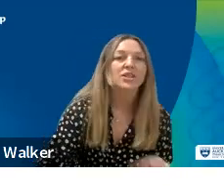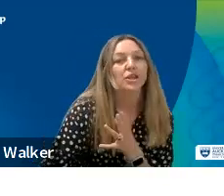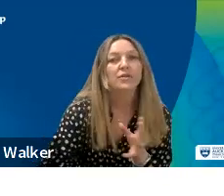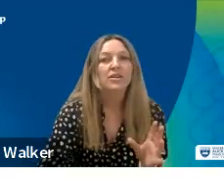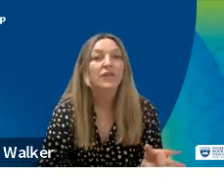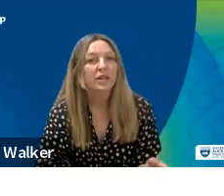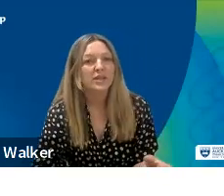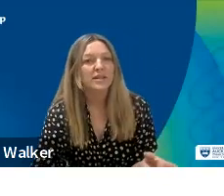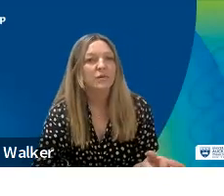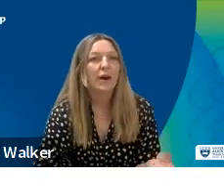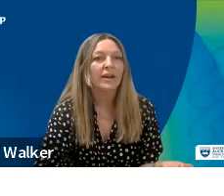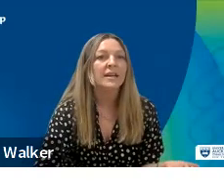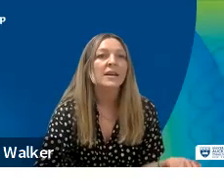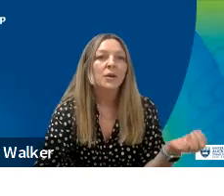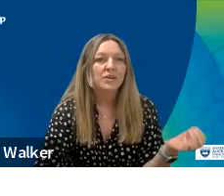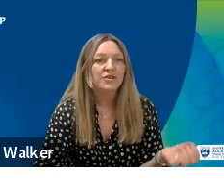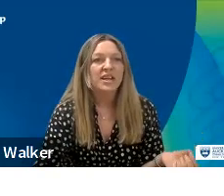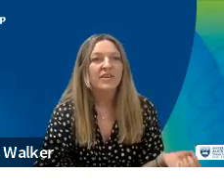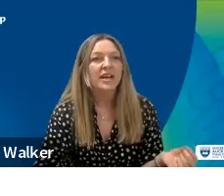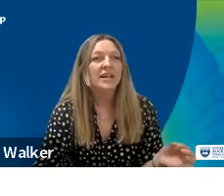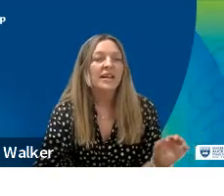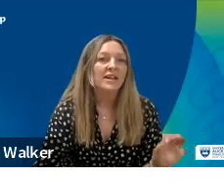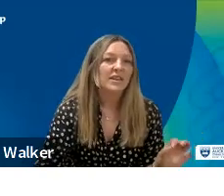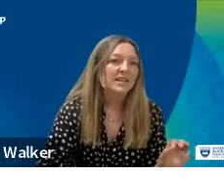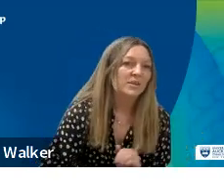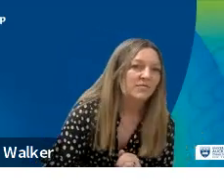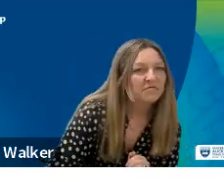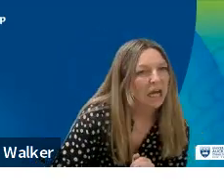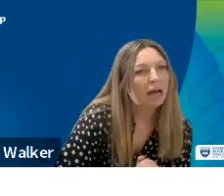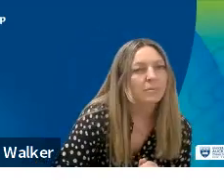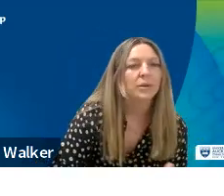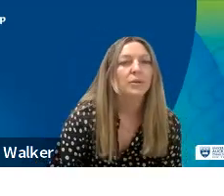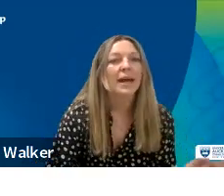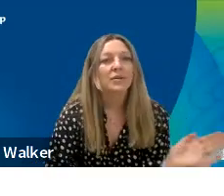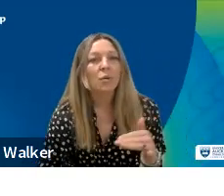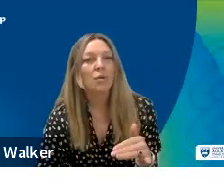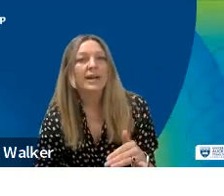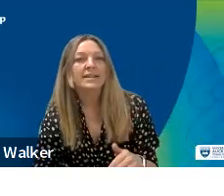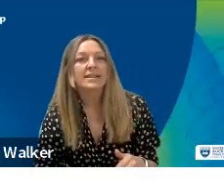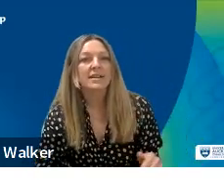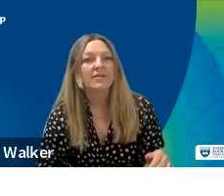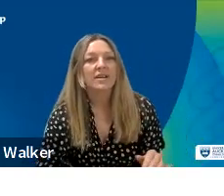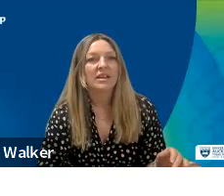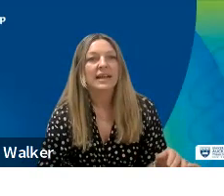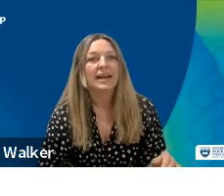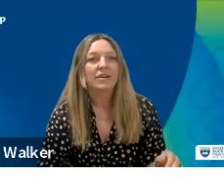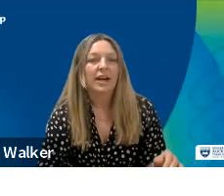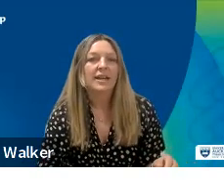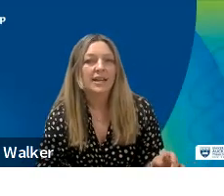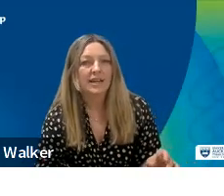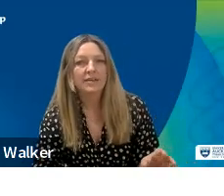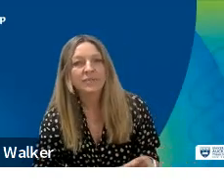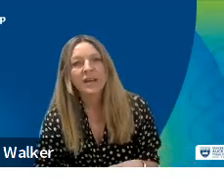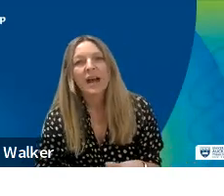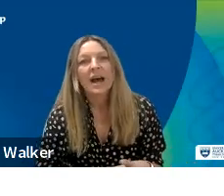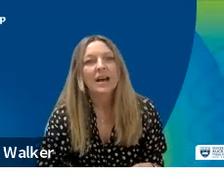graph here just shows you the frequency of worry, with never in the sort of dark blue and always in the light